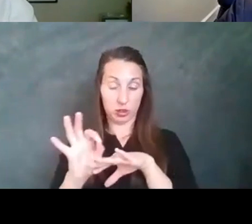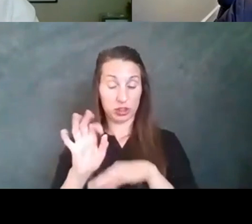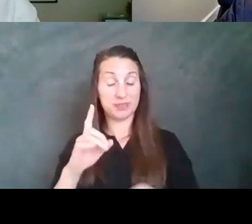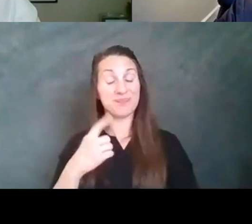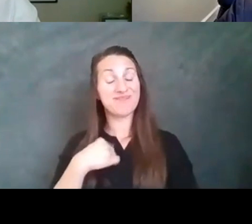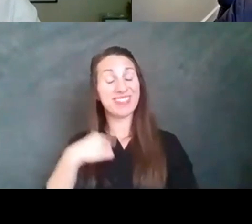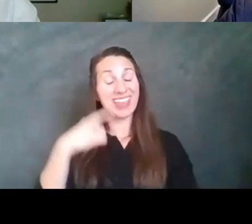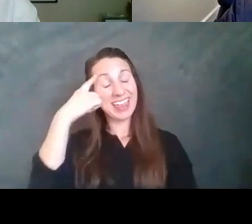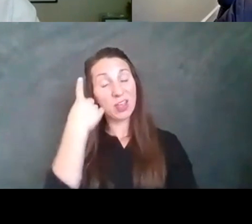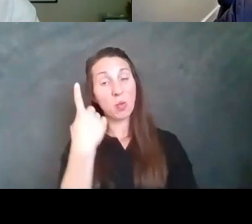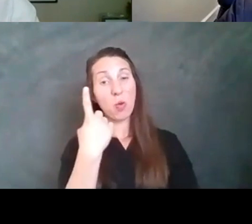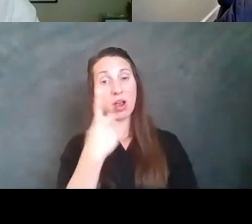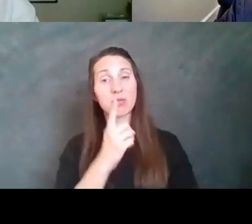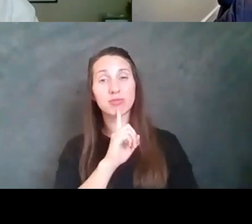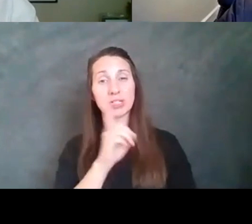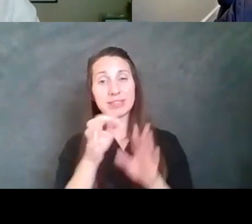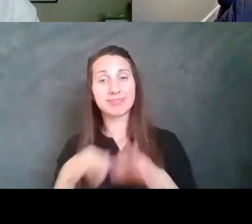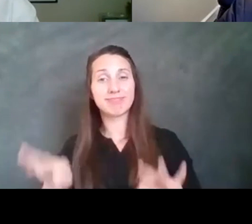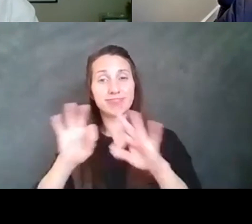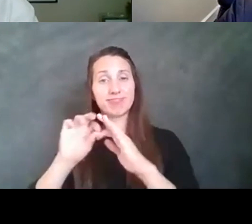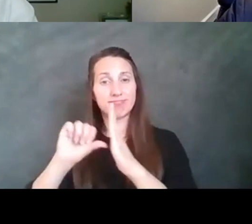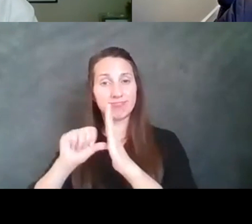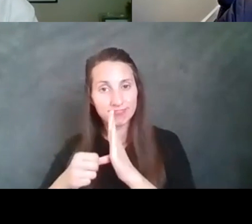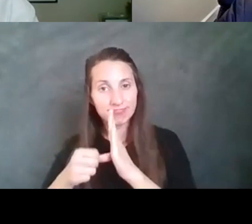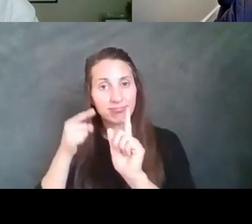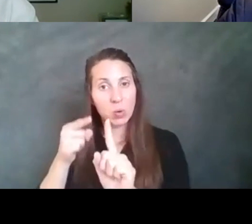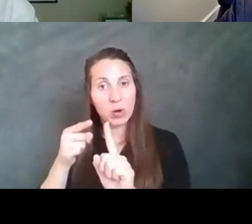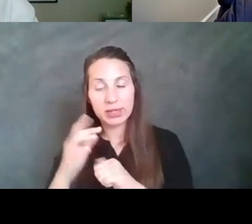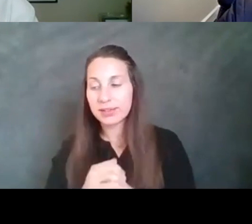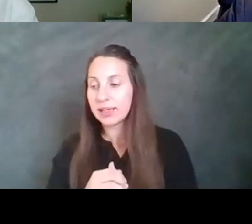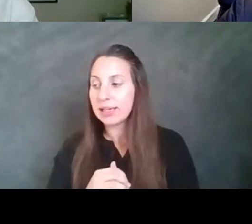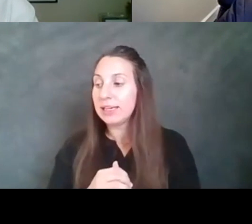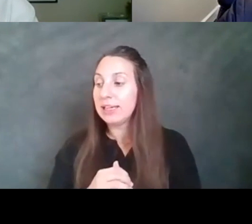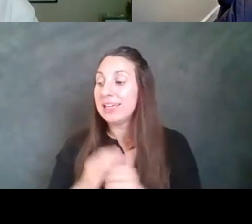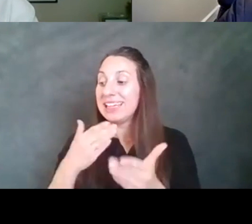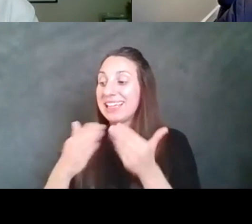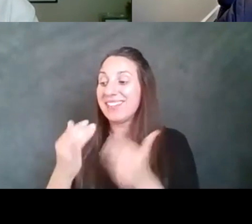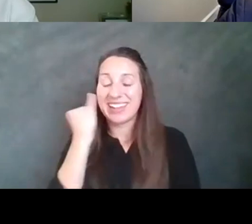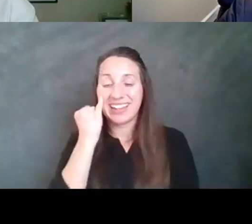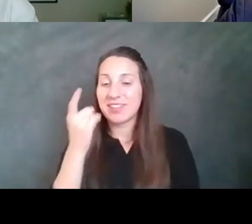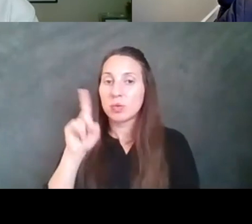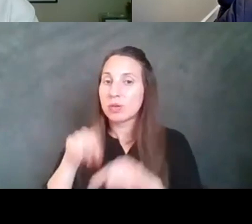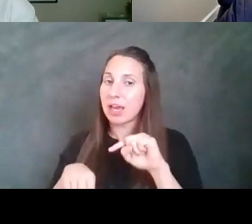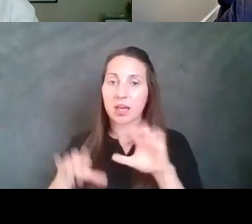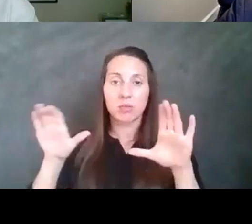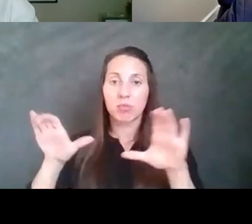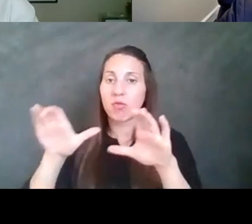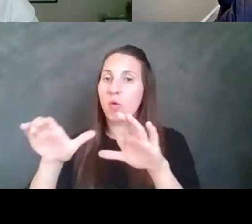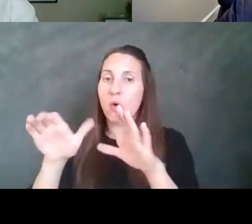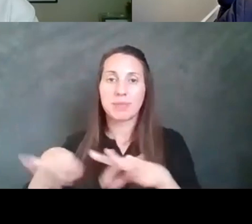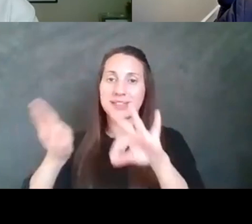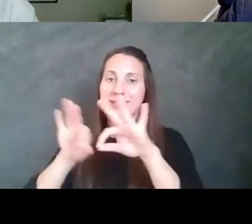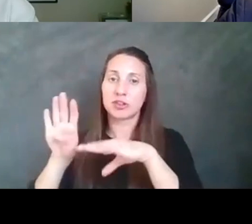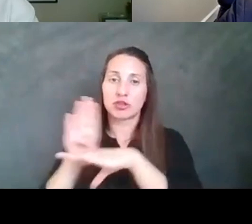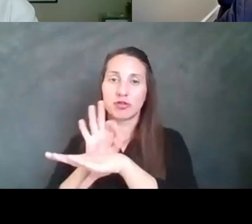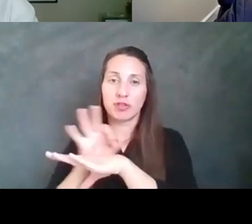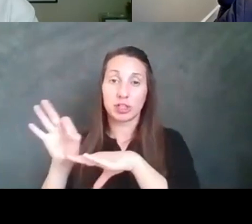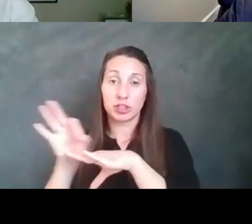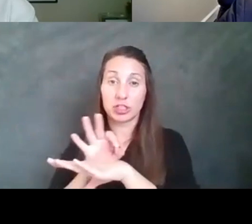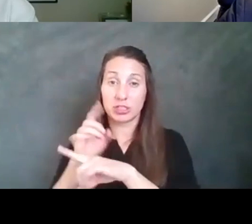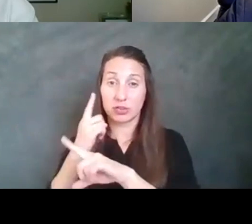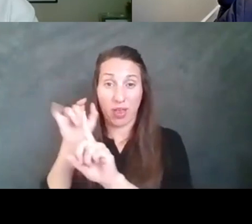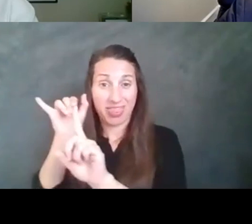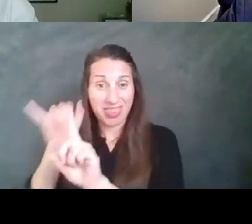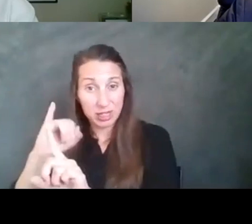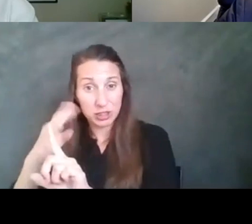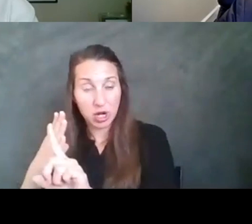point is that even if they can't perform the essential functions of that job, if you have another job that